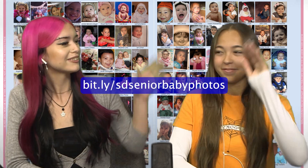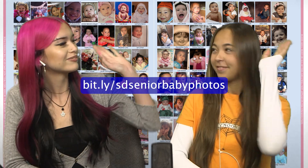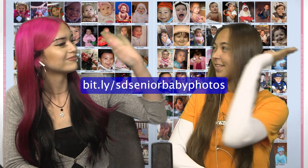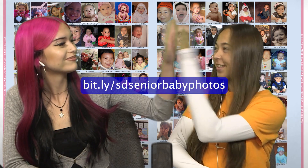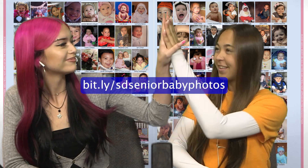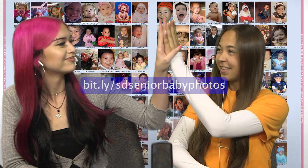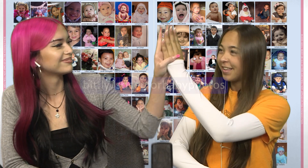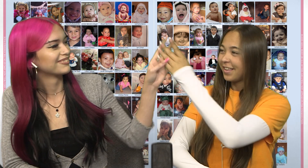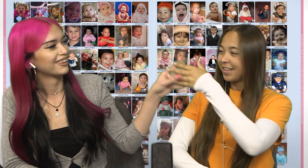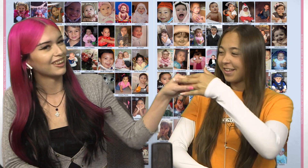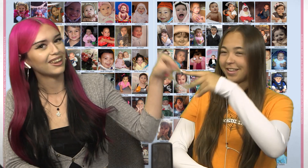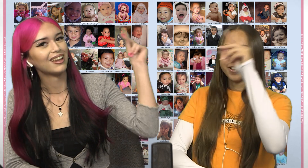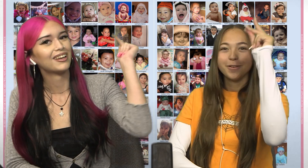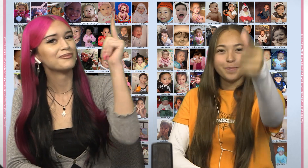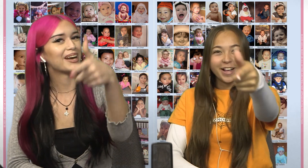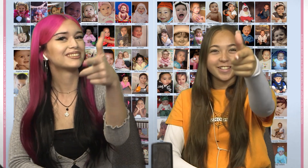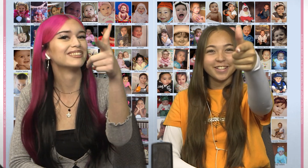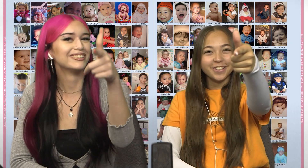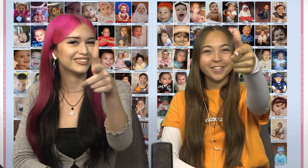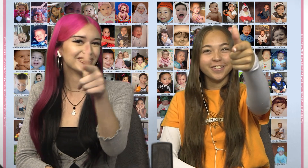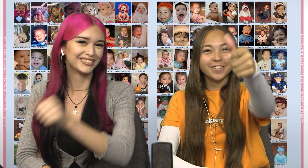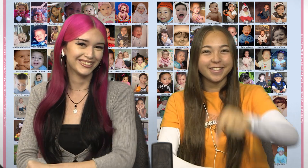Yearbook.